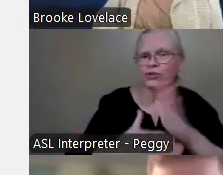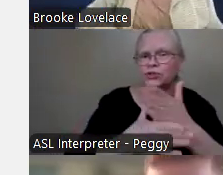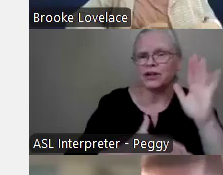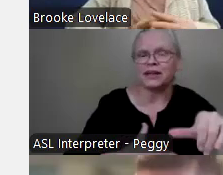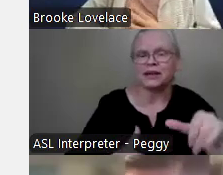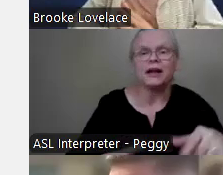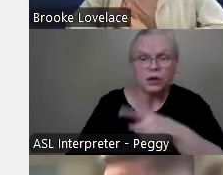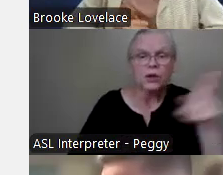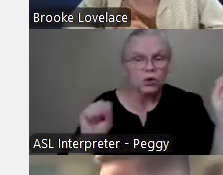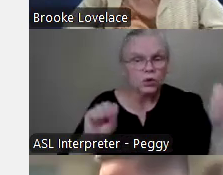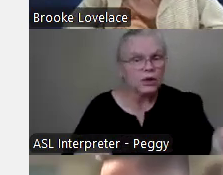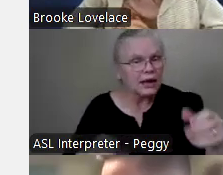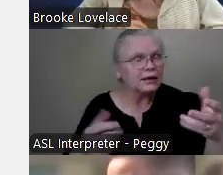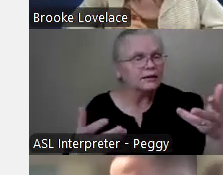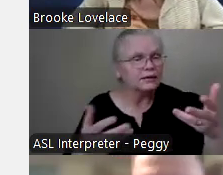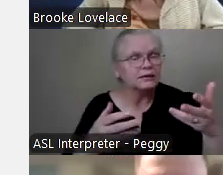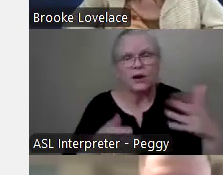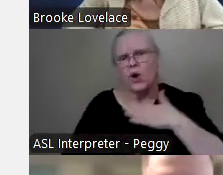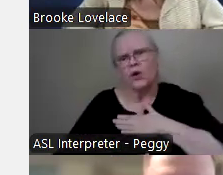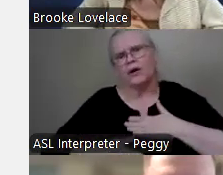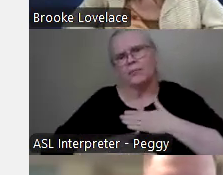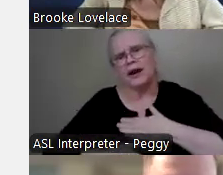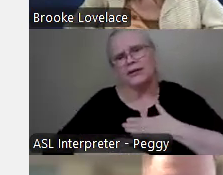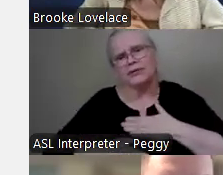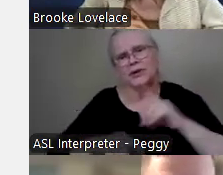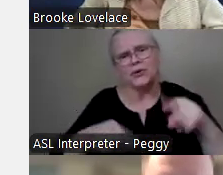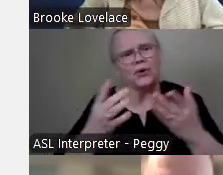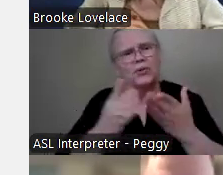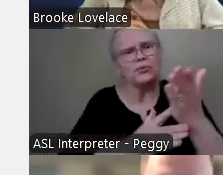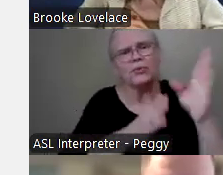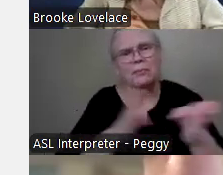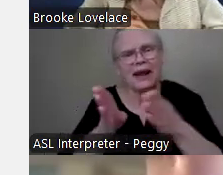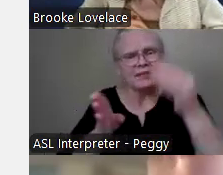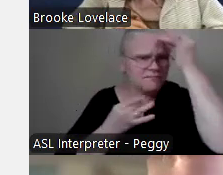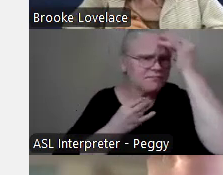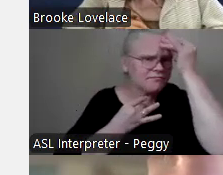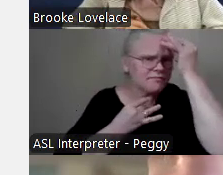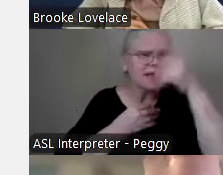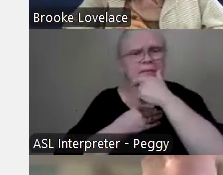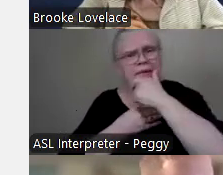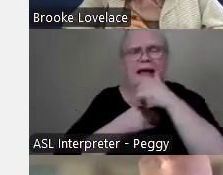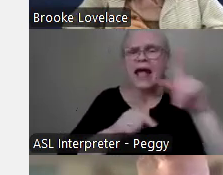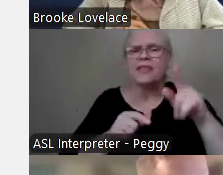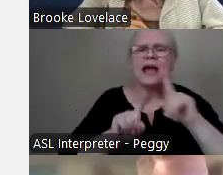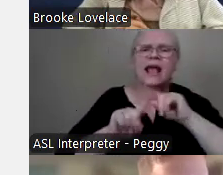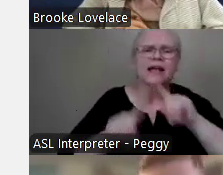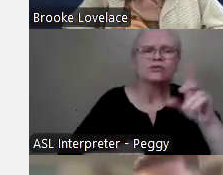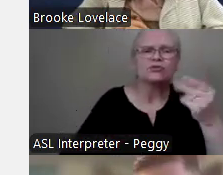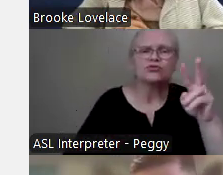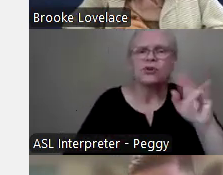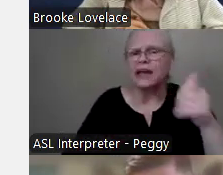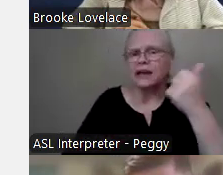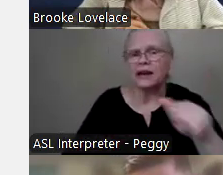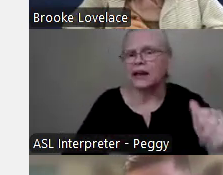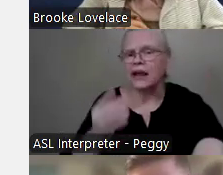can. We appreciate you going through the plan with us today, and you can think about it and then take our survey to provide additional public